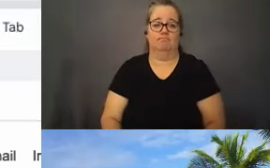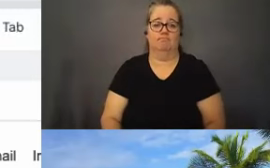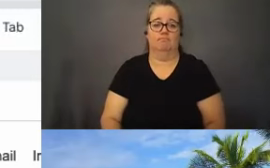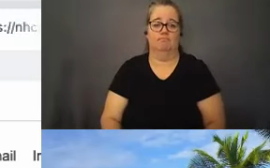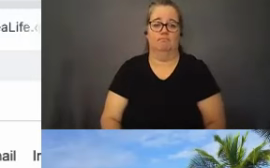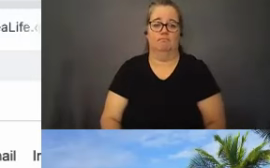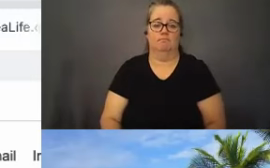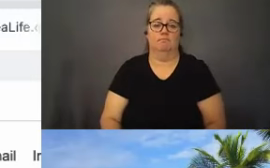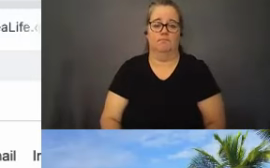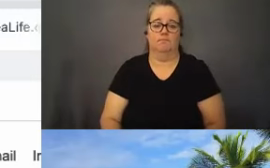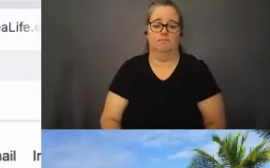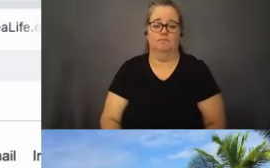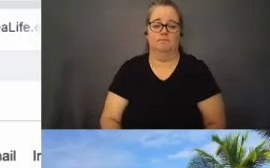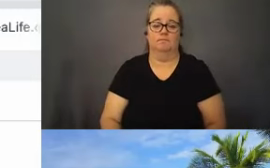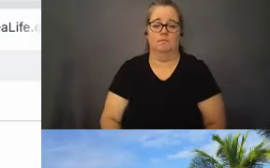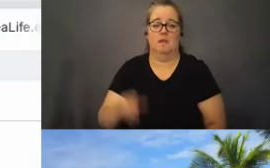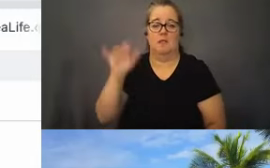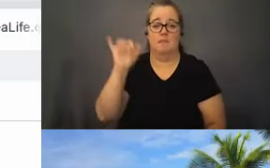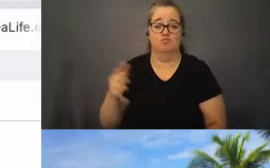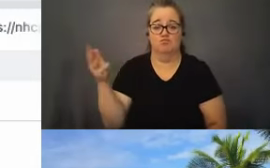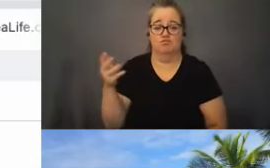Here we go. It is